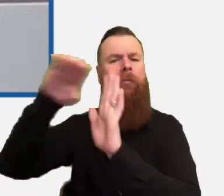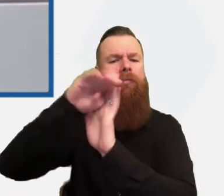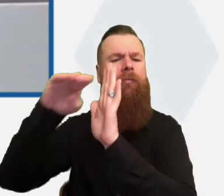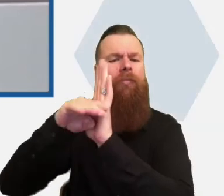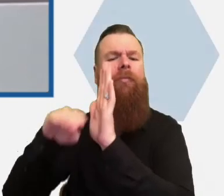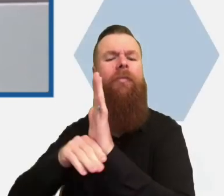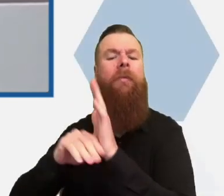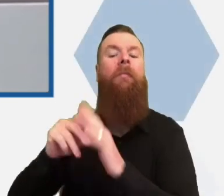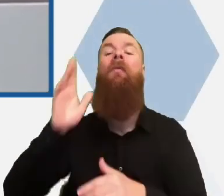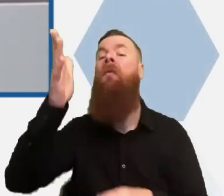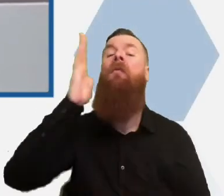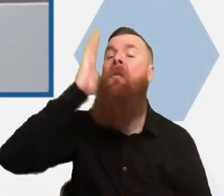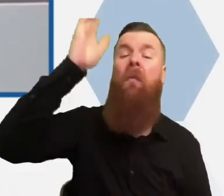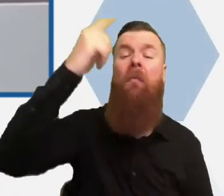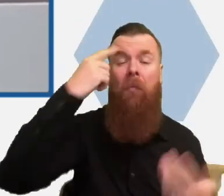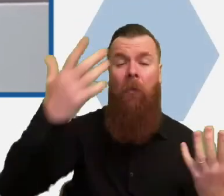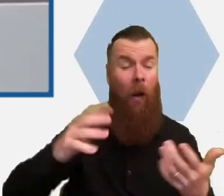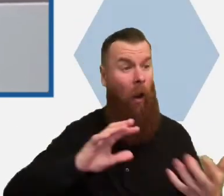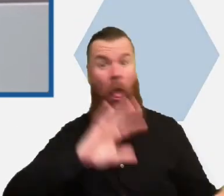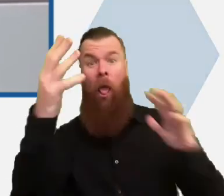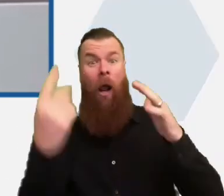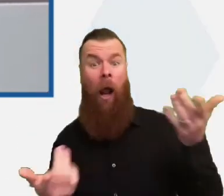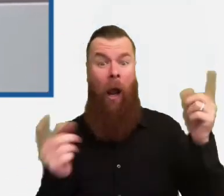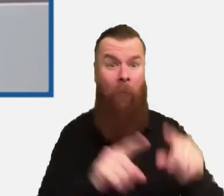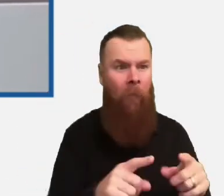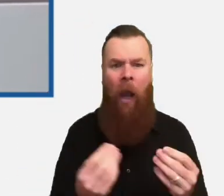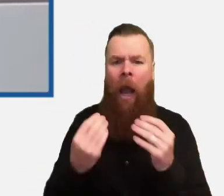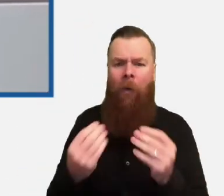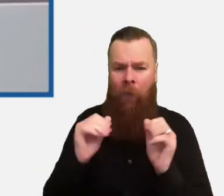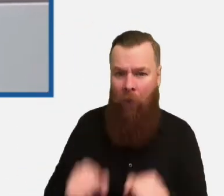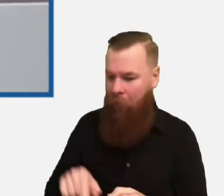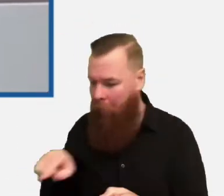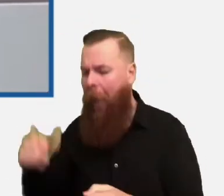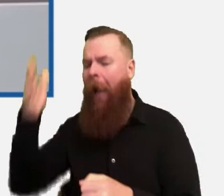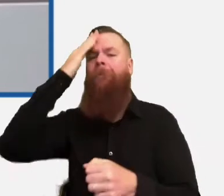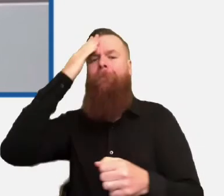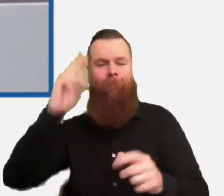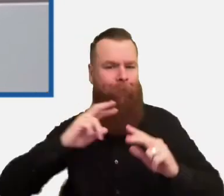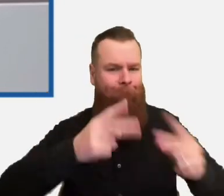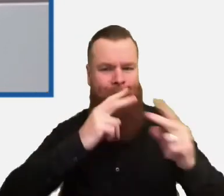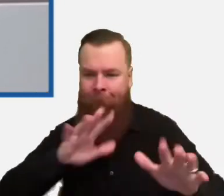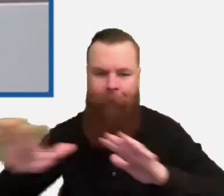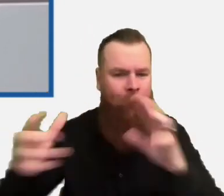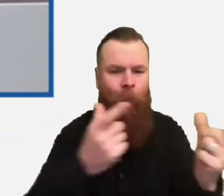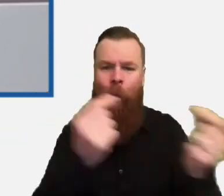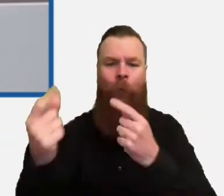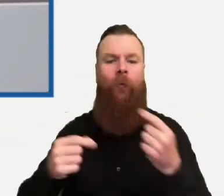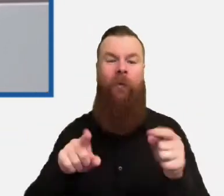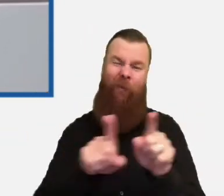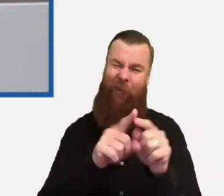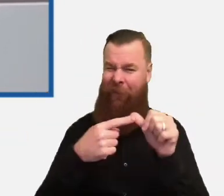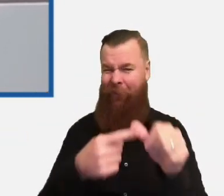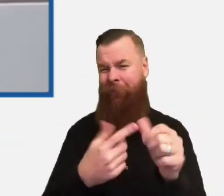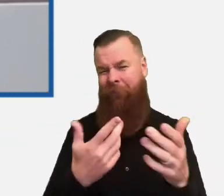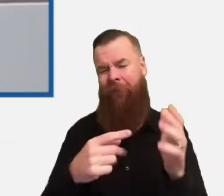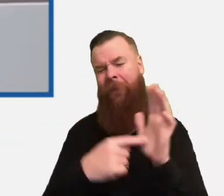in a long time. In this instance, a 1 in a 100-year experience. Public health should be stronger for the COVID